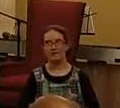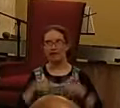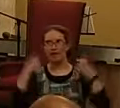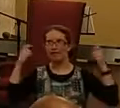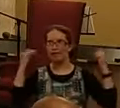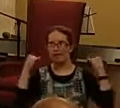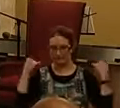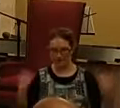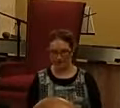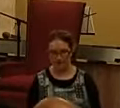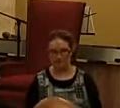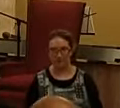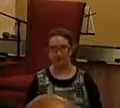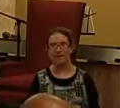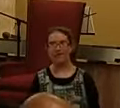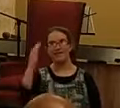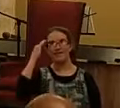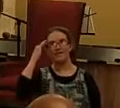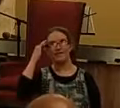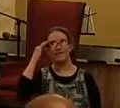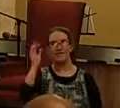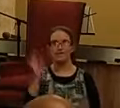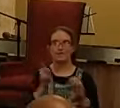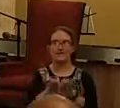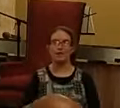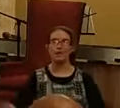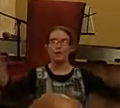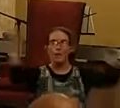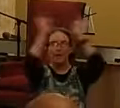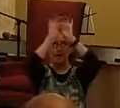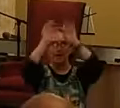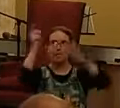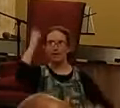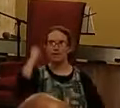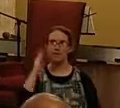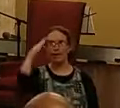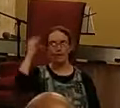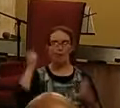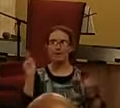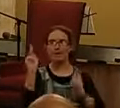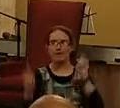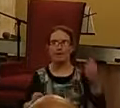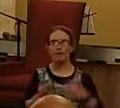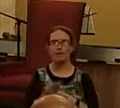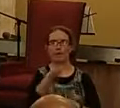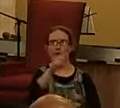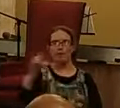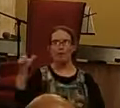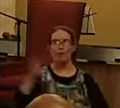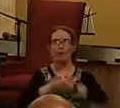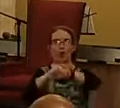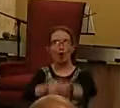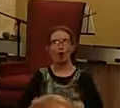Hallelujah. Now, I think this is essential because I know a lot of folks is going through hell and earth right